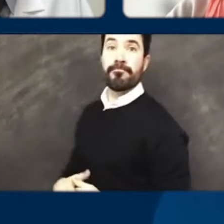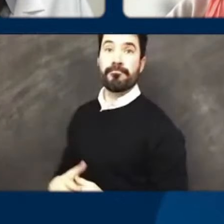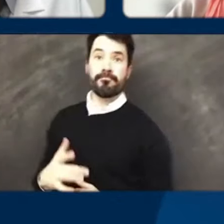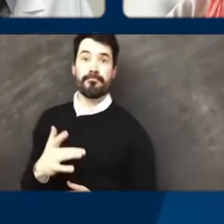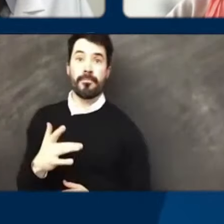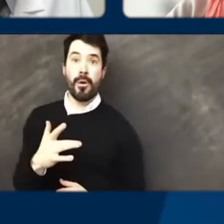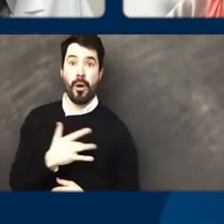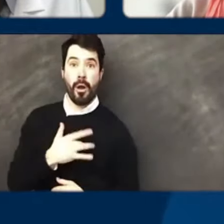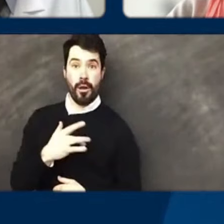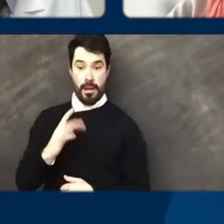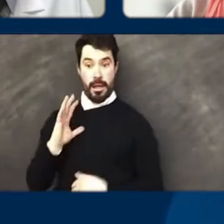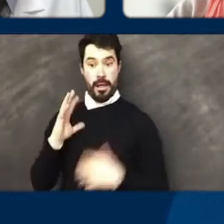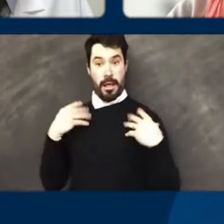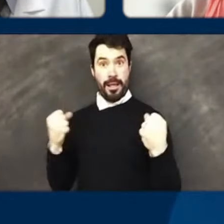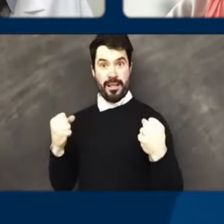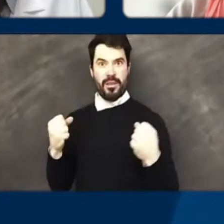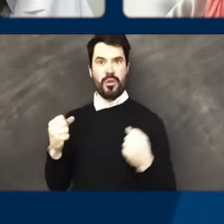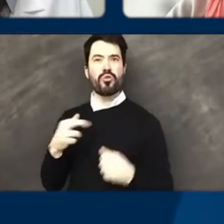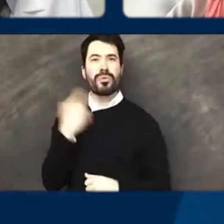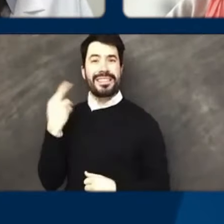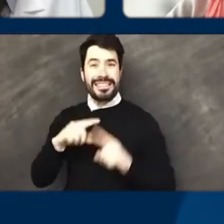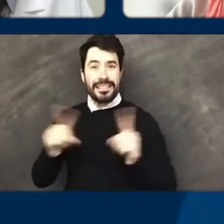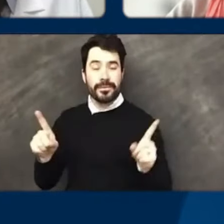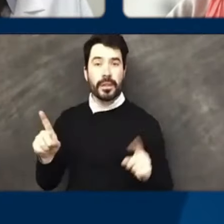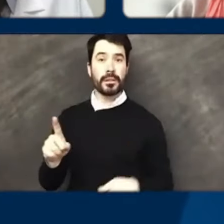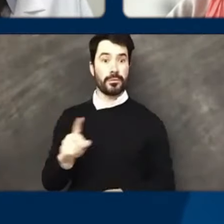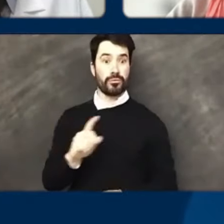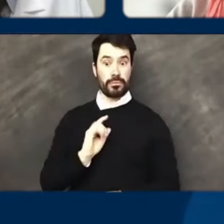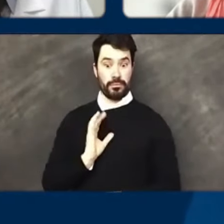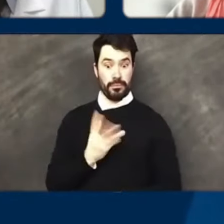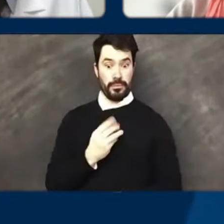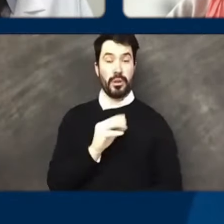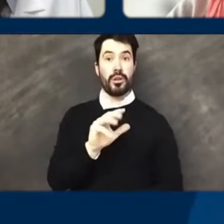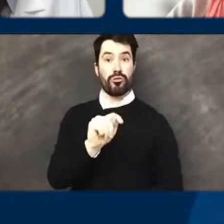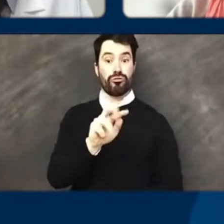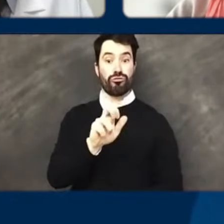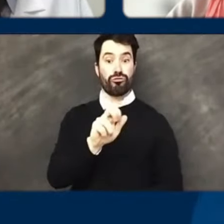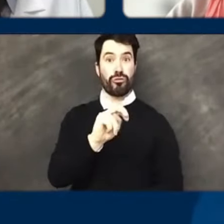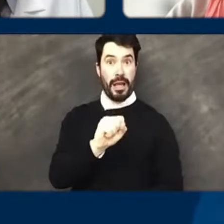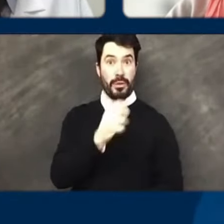and cisgender women? And if so, how?